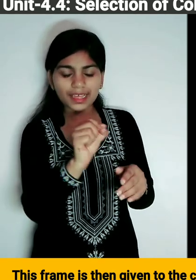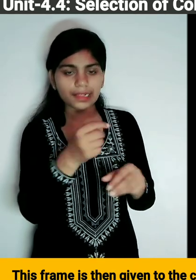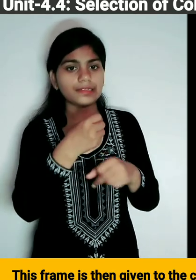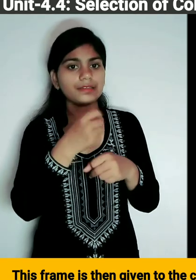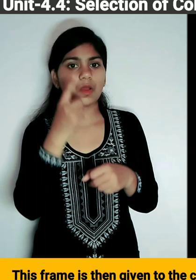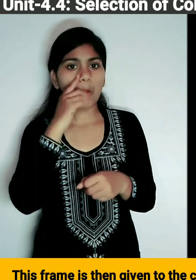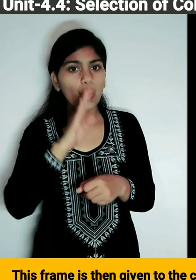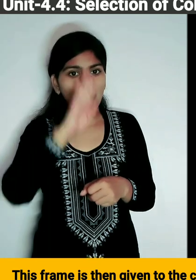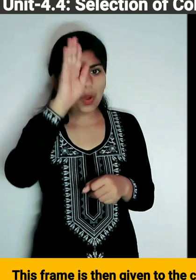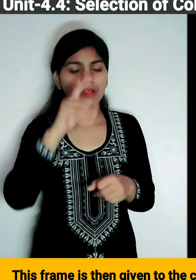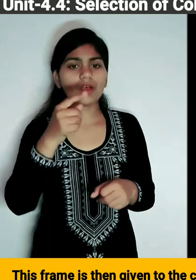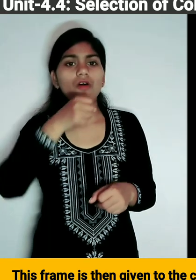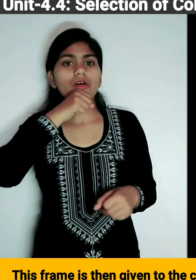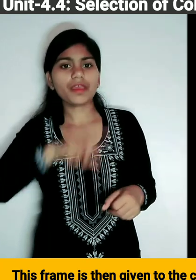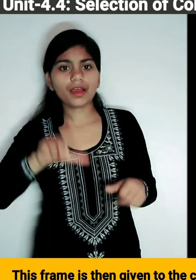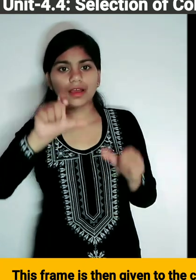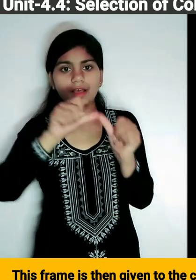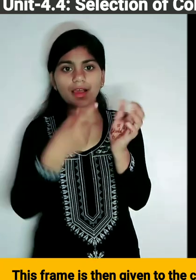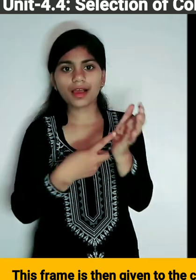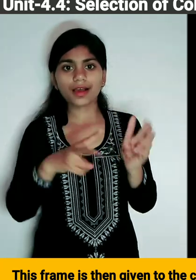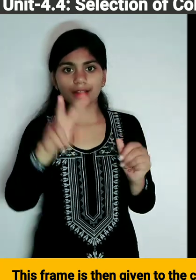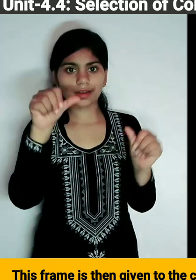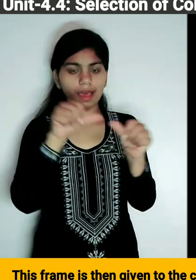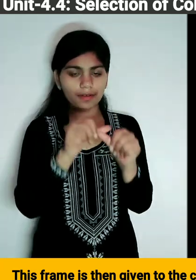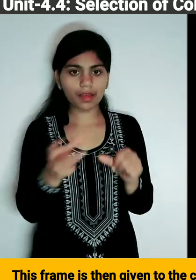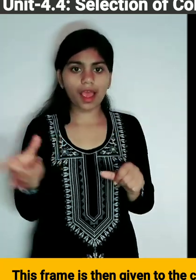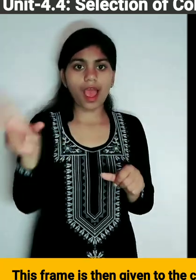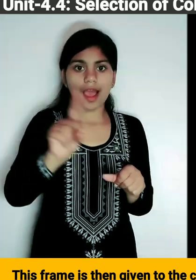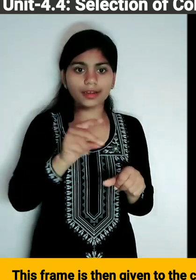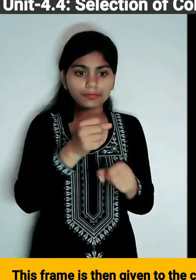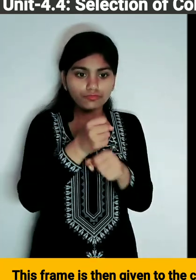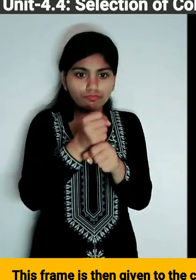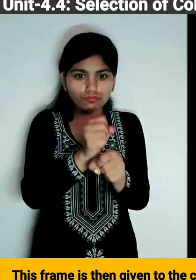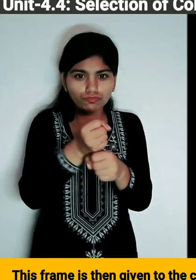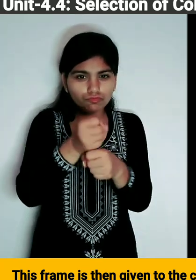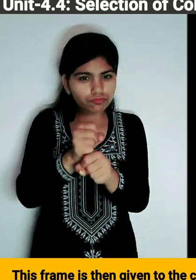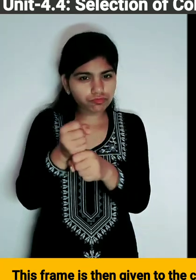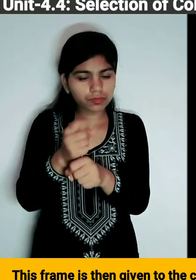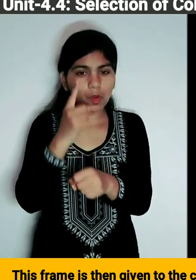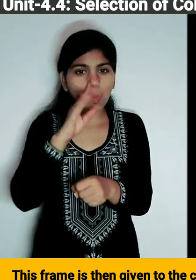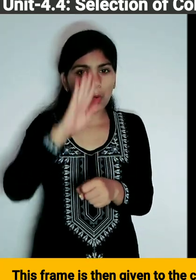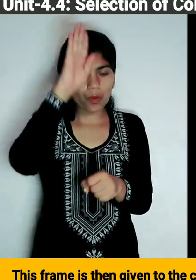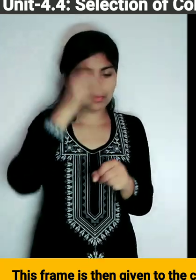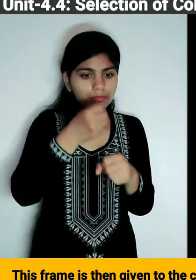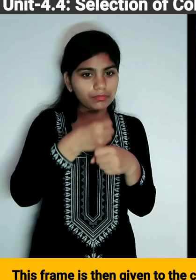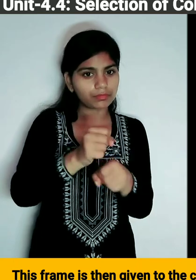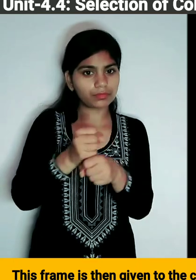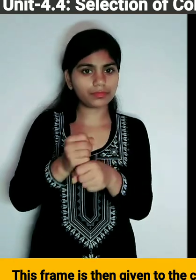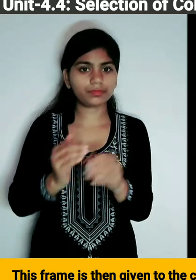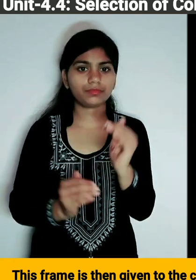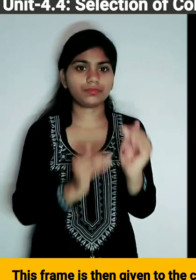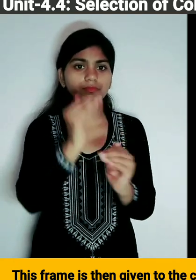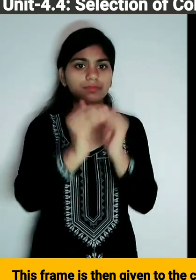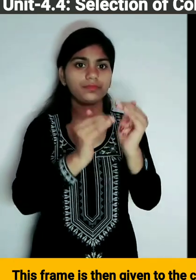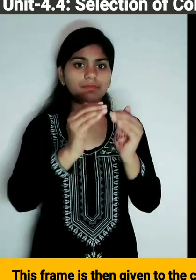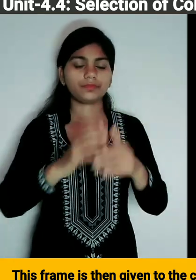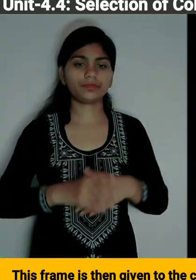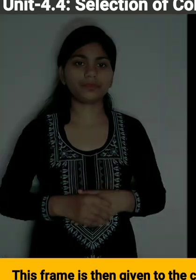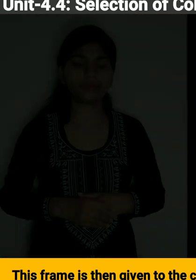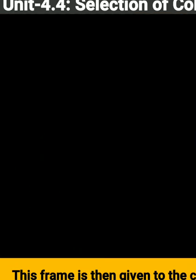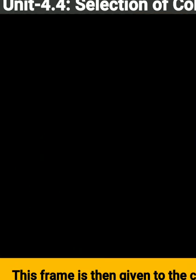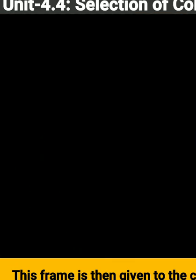colony. The workers will remold the worker cells into queen